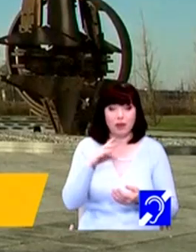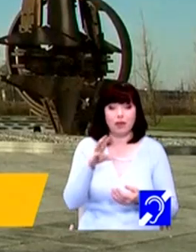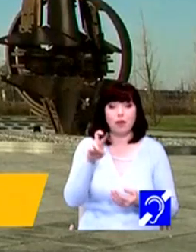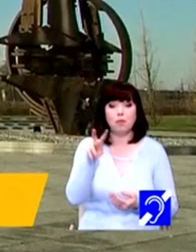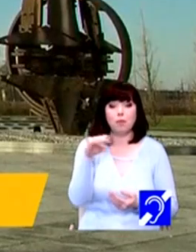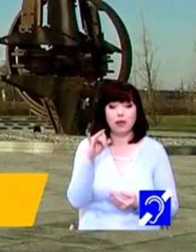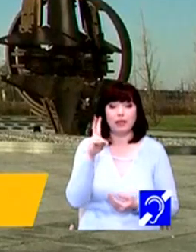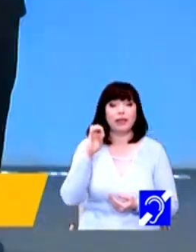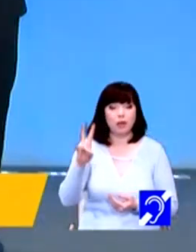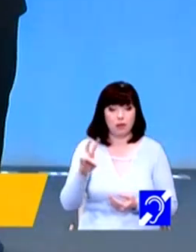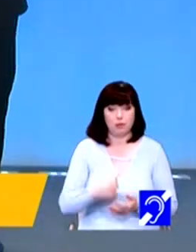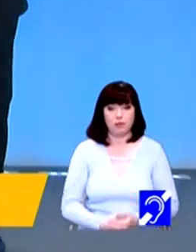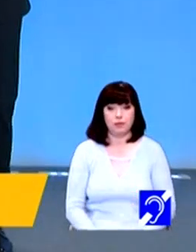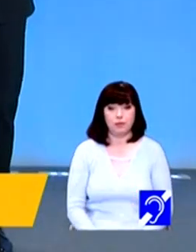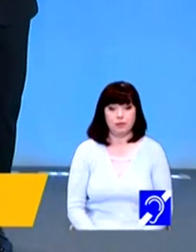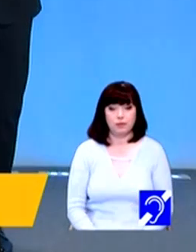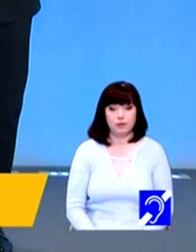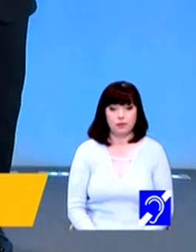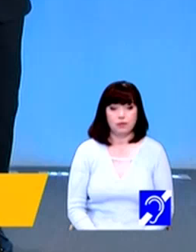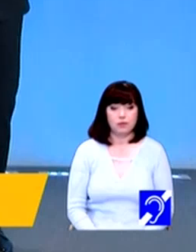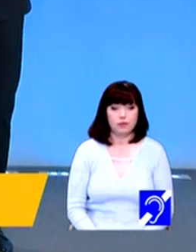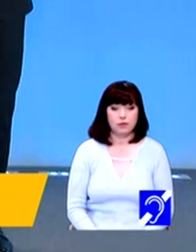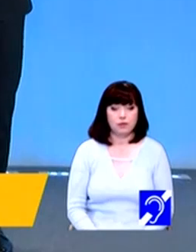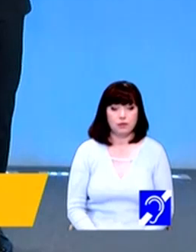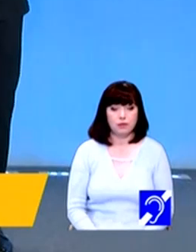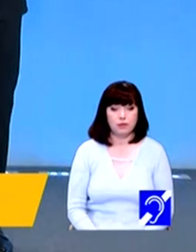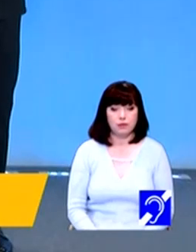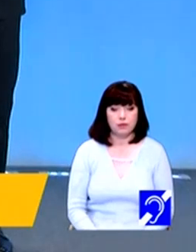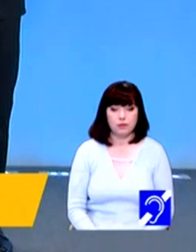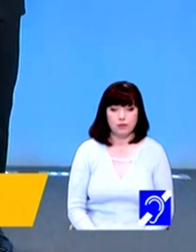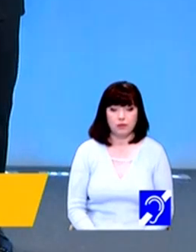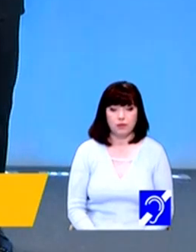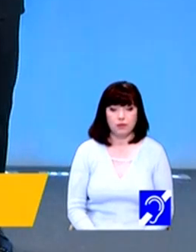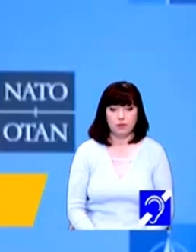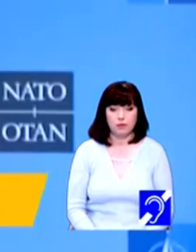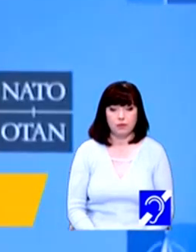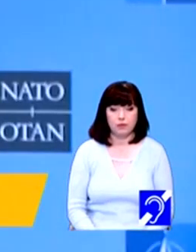Russian invasion of Ukraine and also the longer term implications.